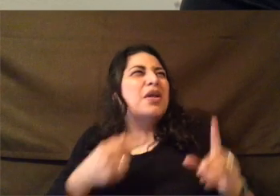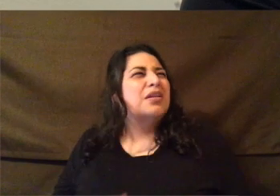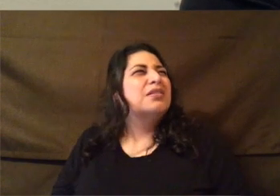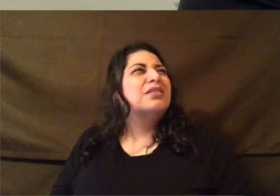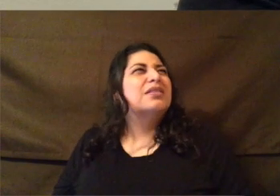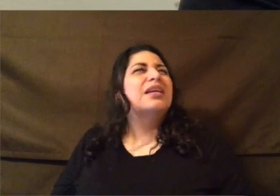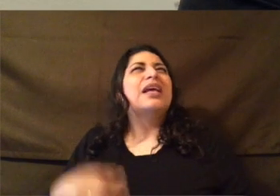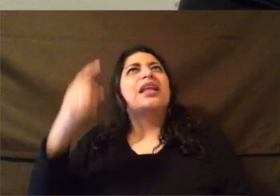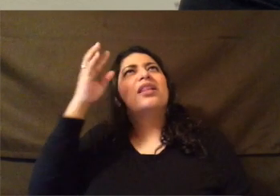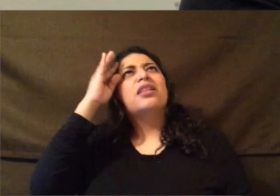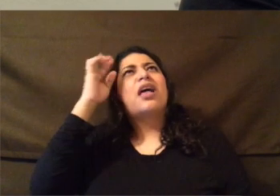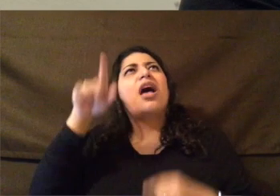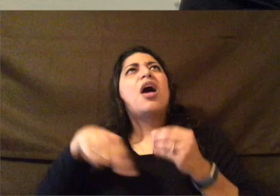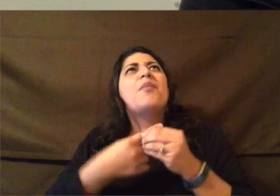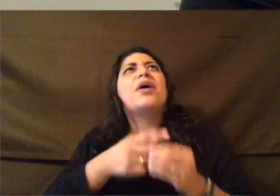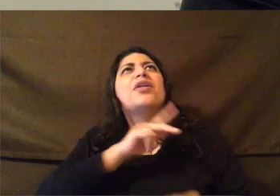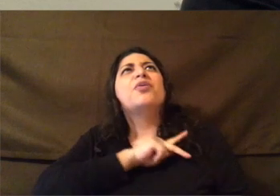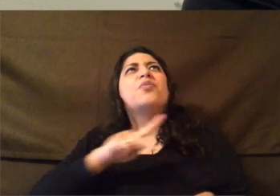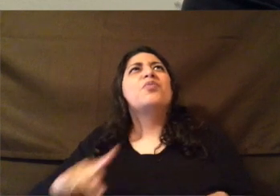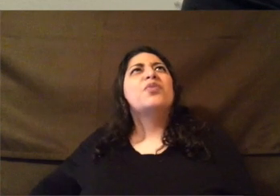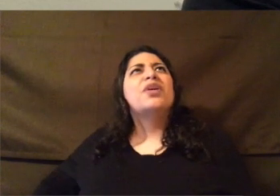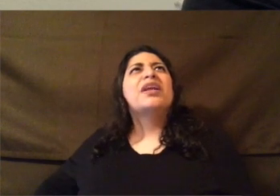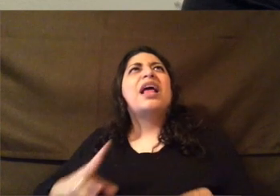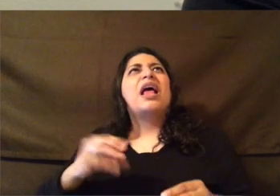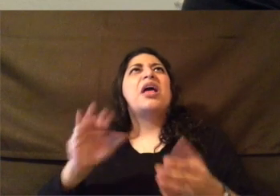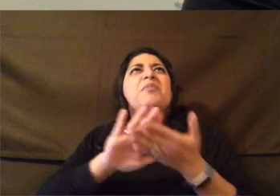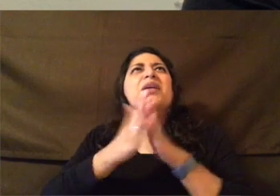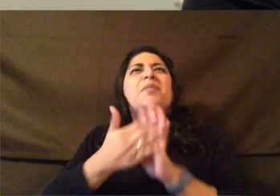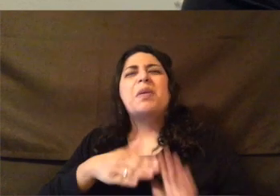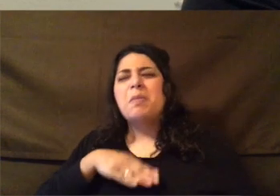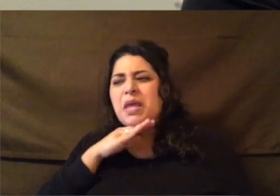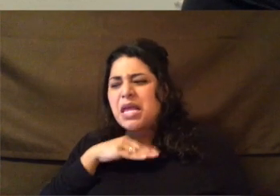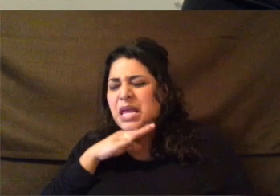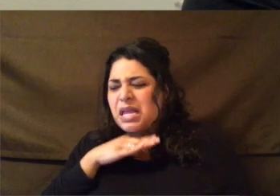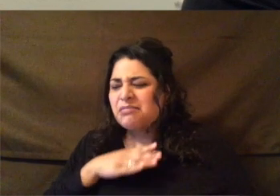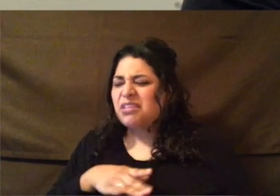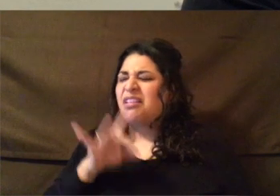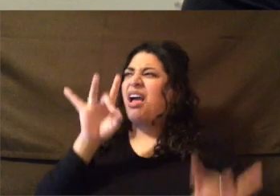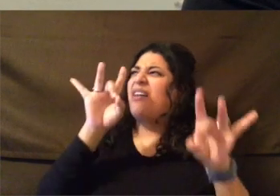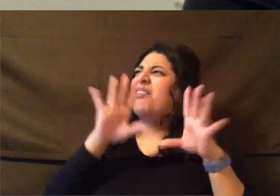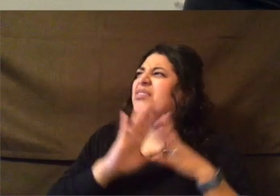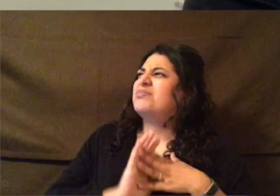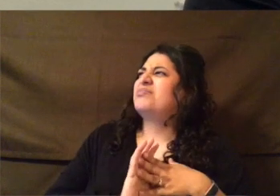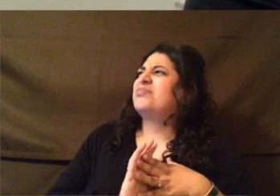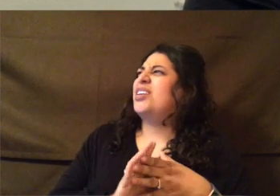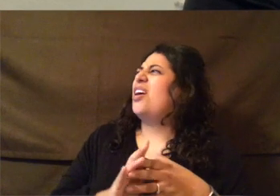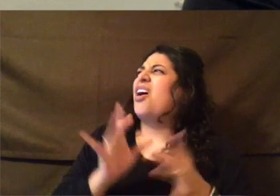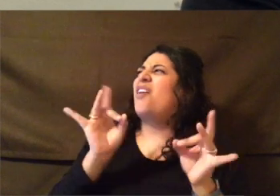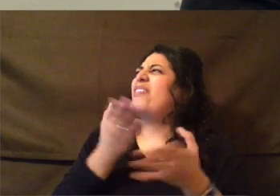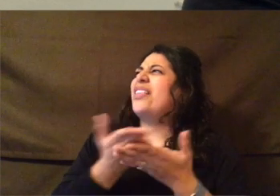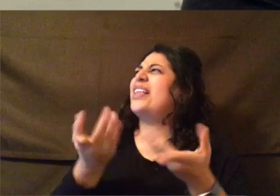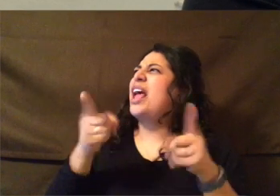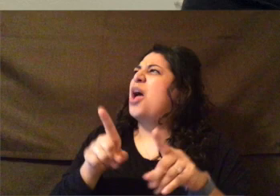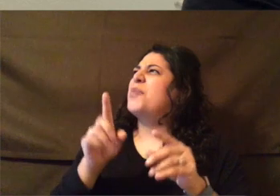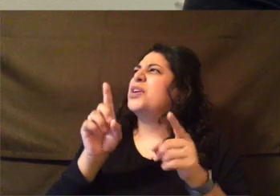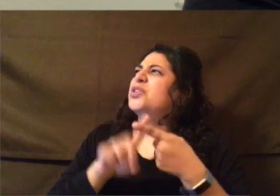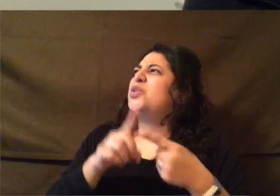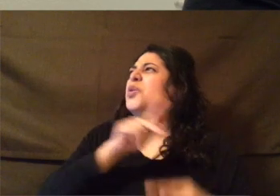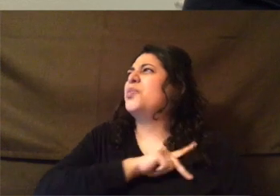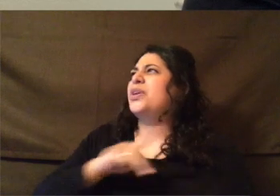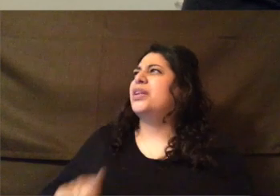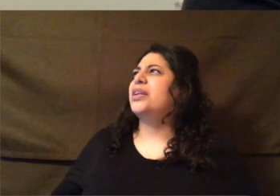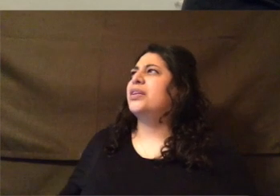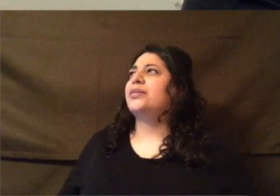were. He thought of the princess and how she had become a warthog. How gruesome. How grotesque. What a terrible